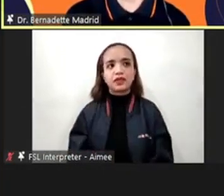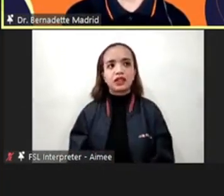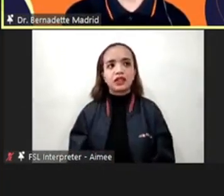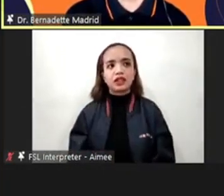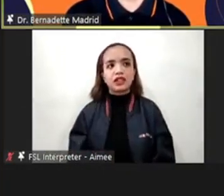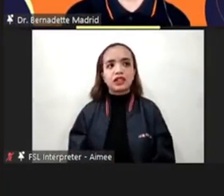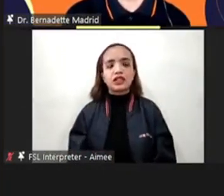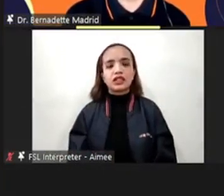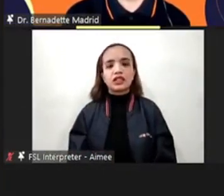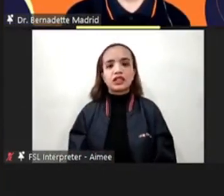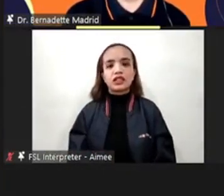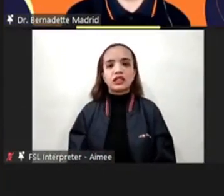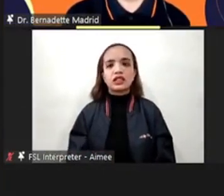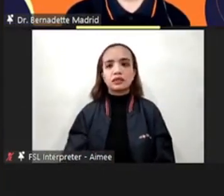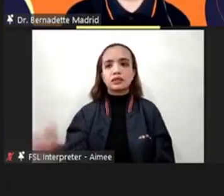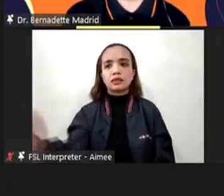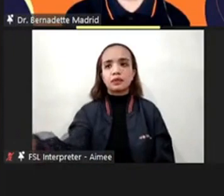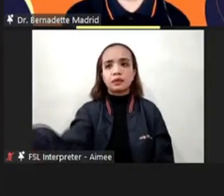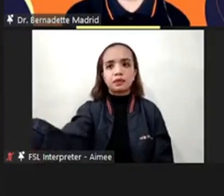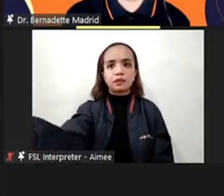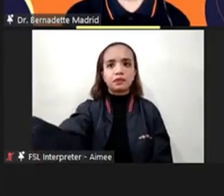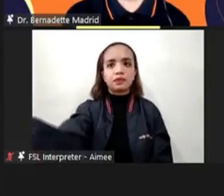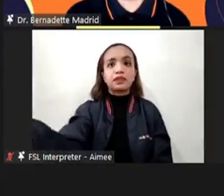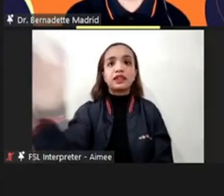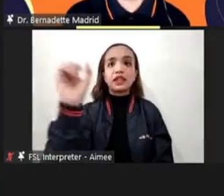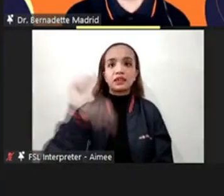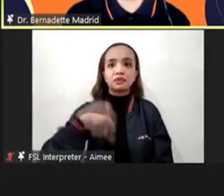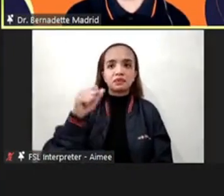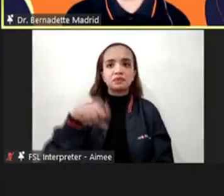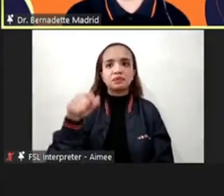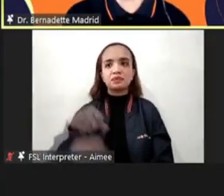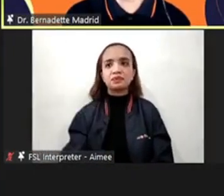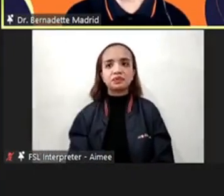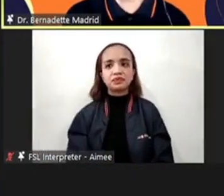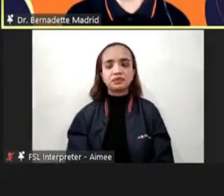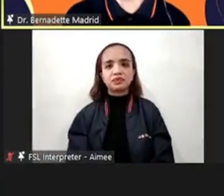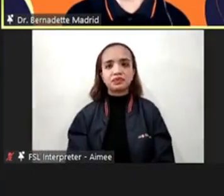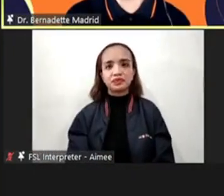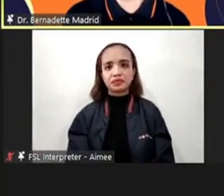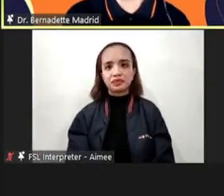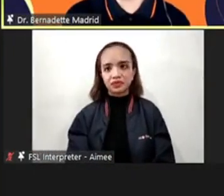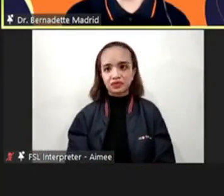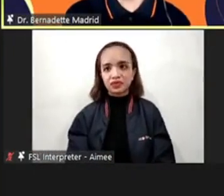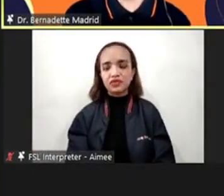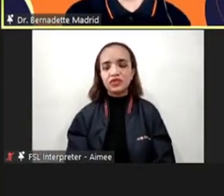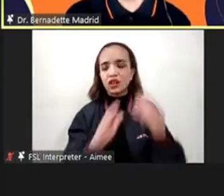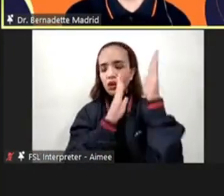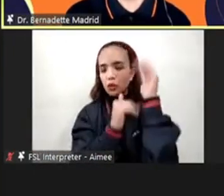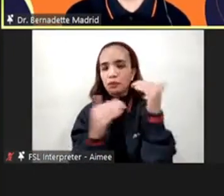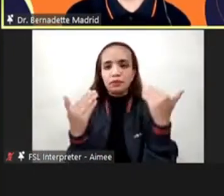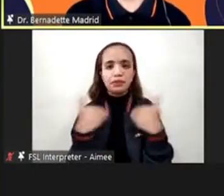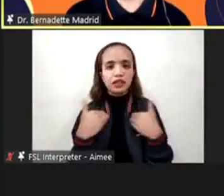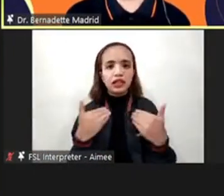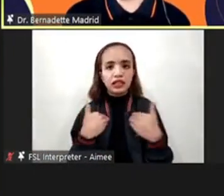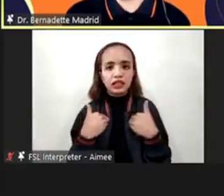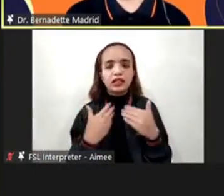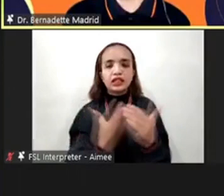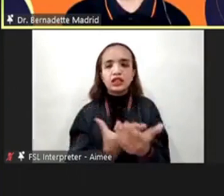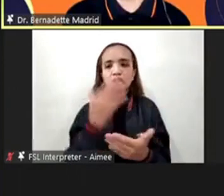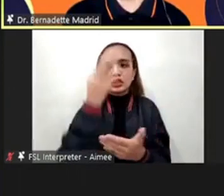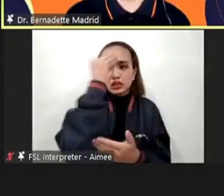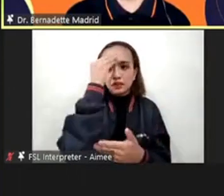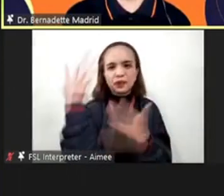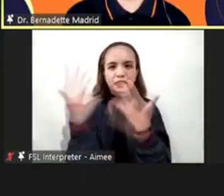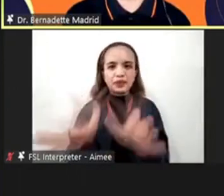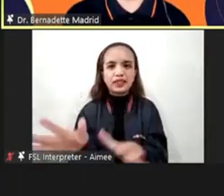also. And yeah, so yes, I hope that people will learn something. Narinig na kasi